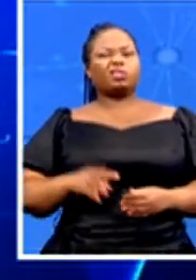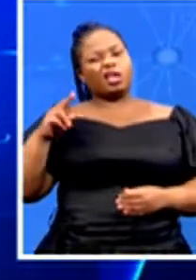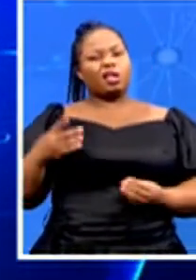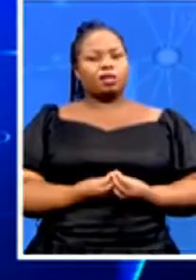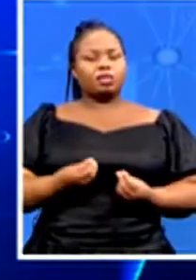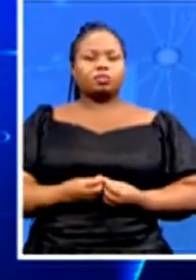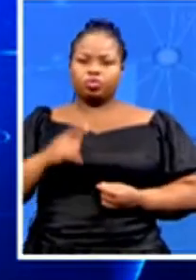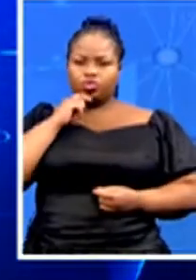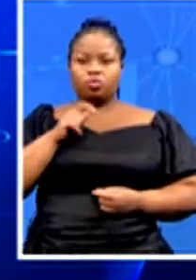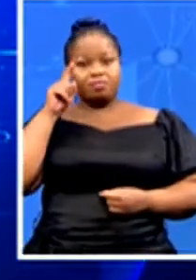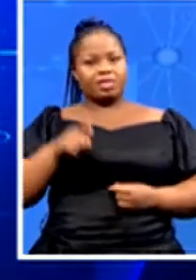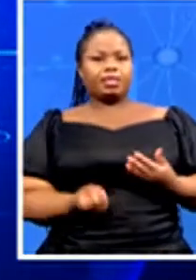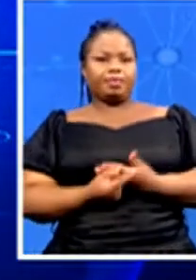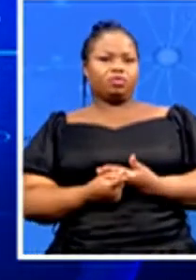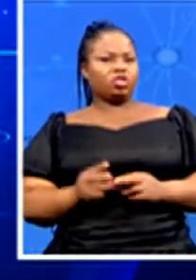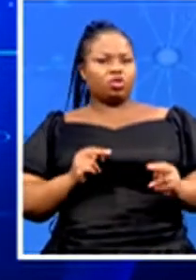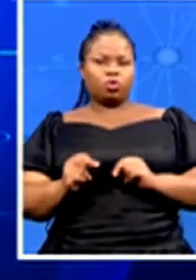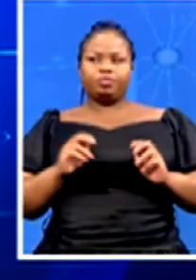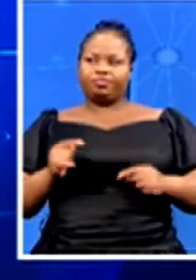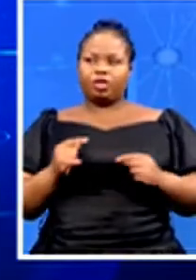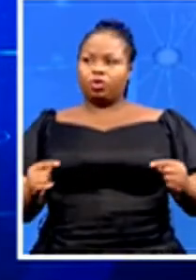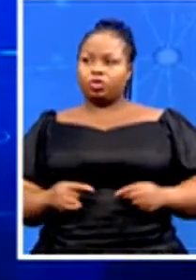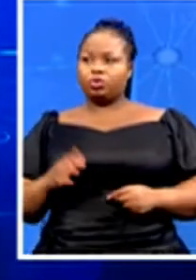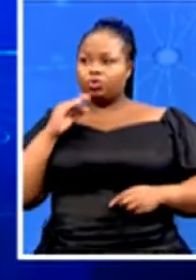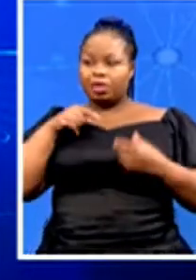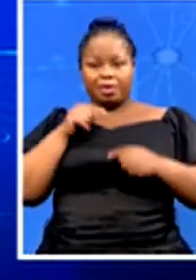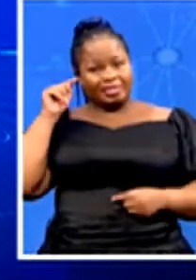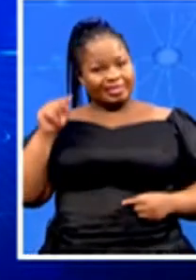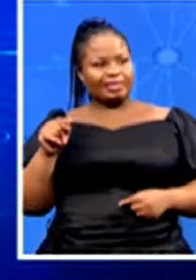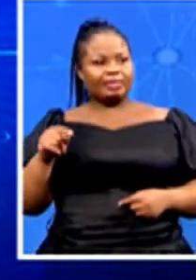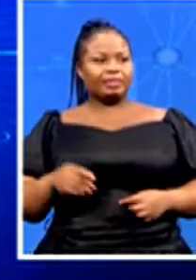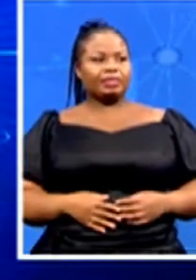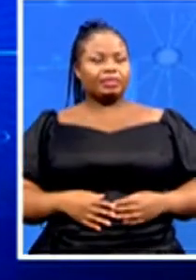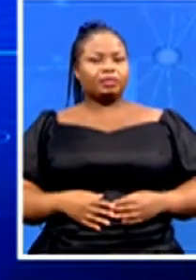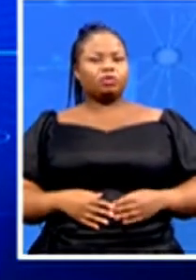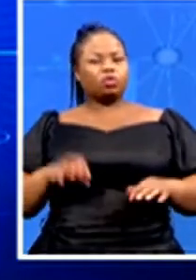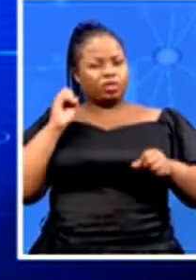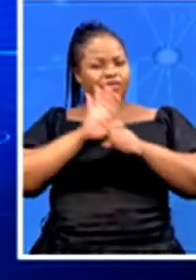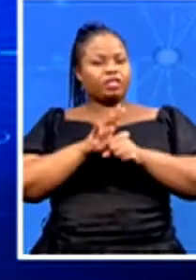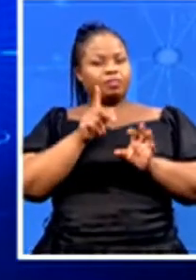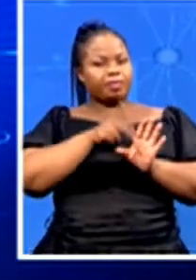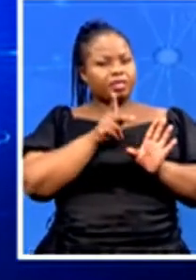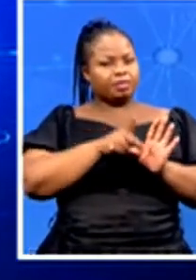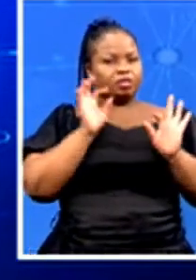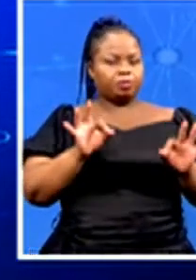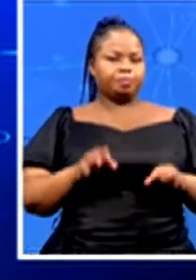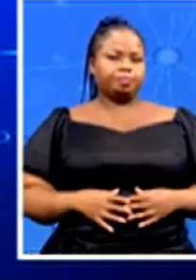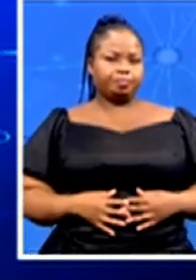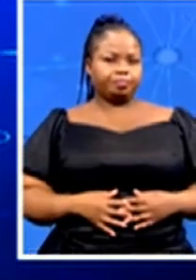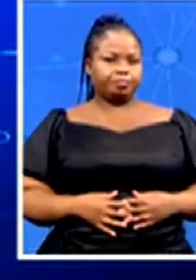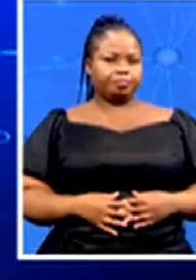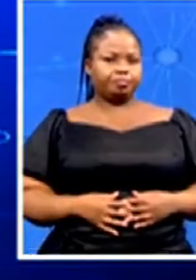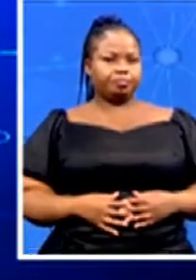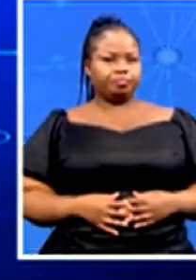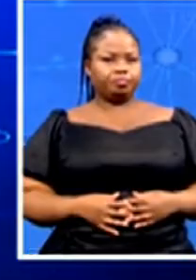non-negotiables for me when we talk about effective and meaningful public participation. Yes, that space